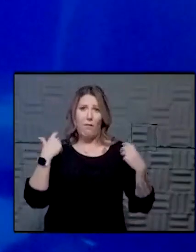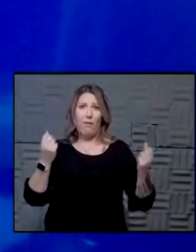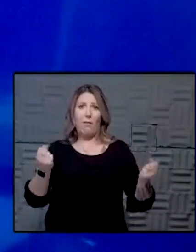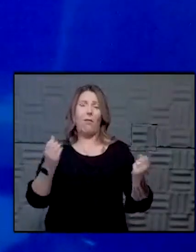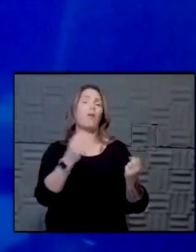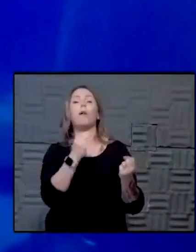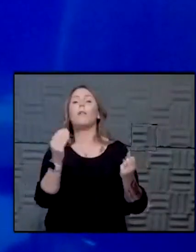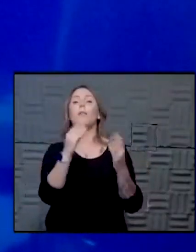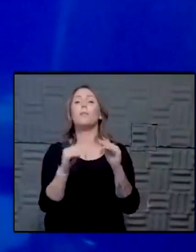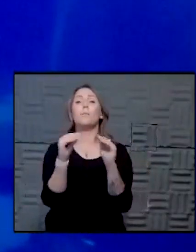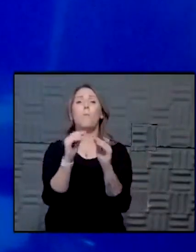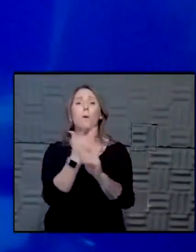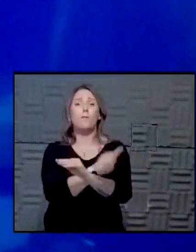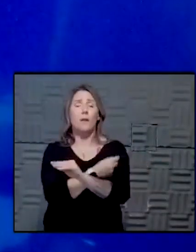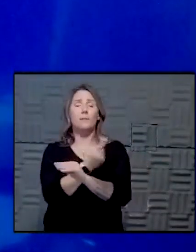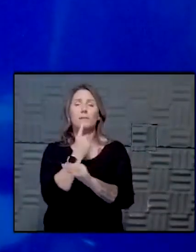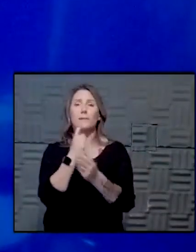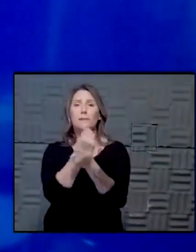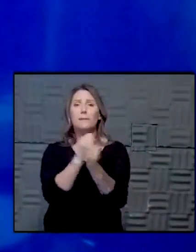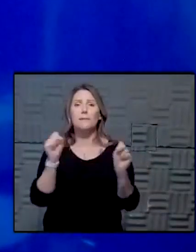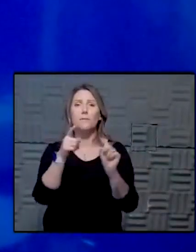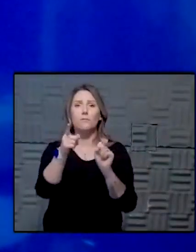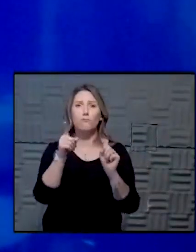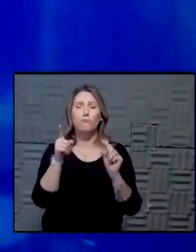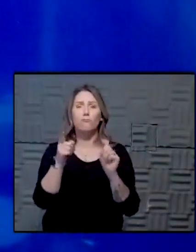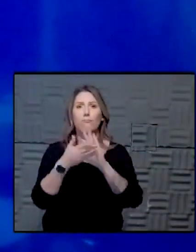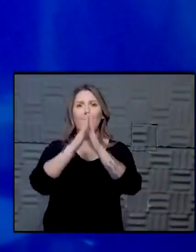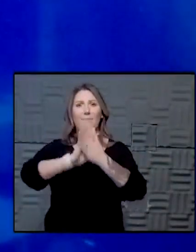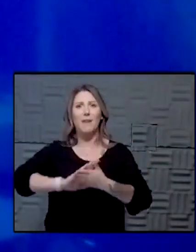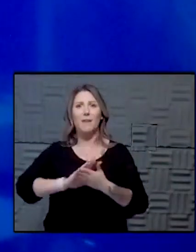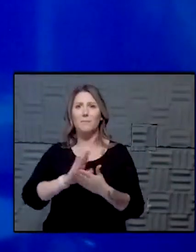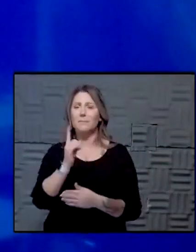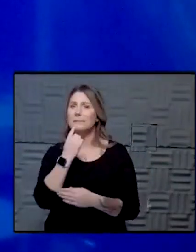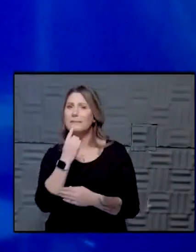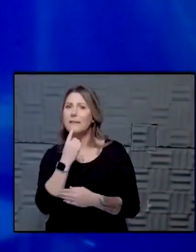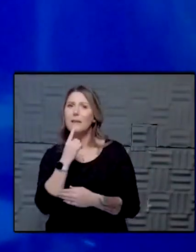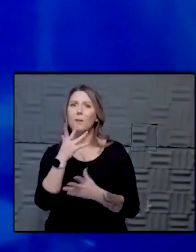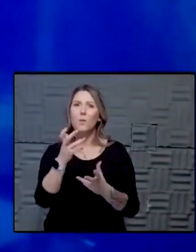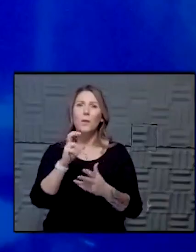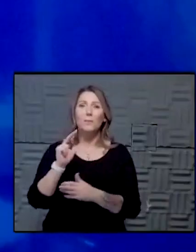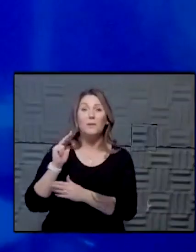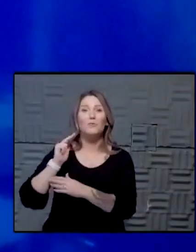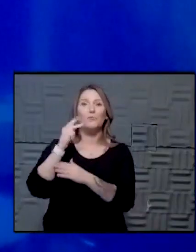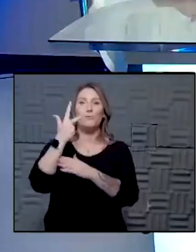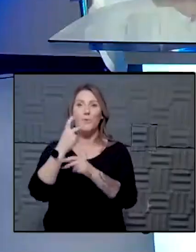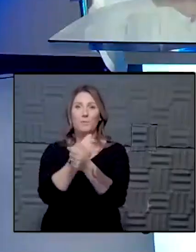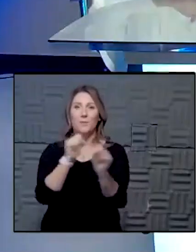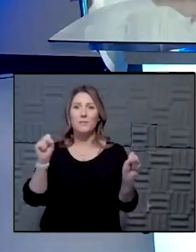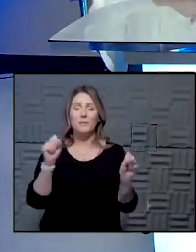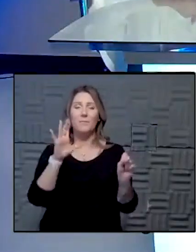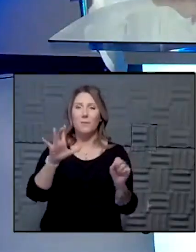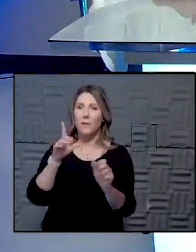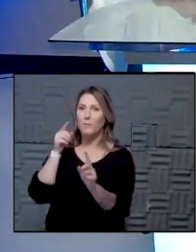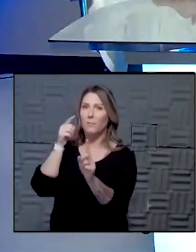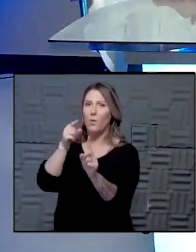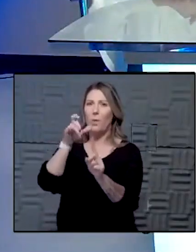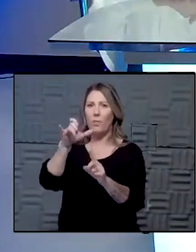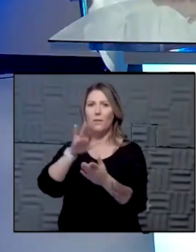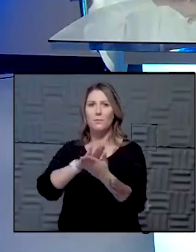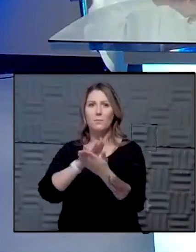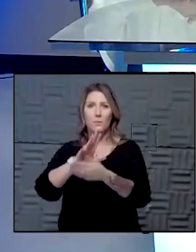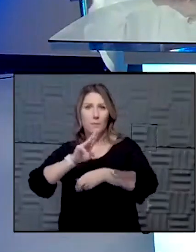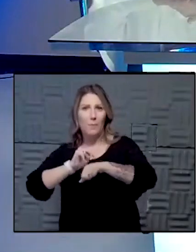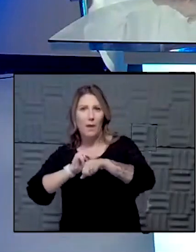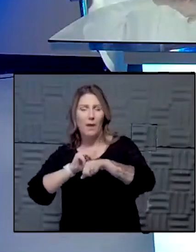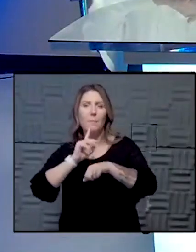you're vaccinated, the safer it gets. You want to be, as we said earlier, you want to be triple safe. Yeah, and I think, to your point, that school in Miami was